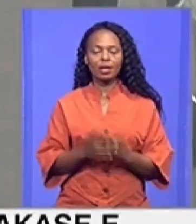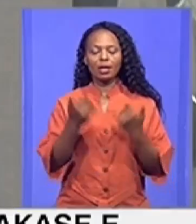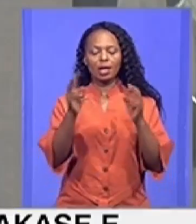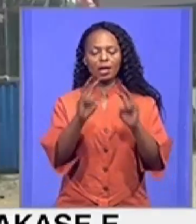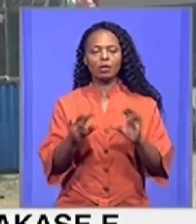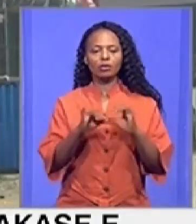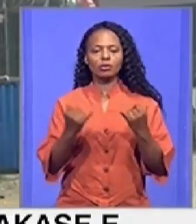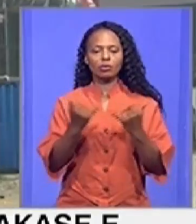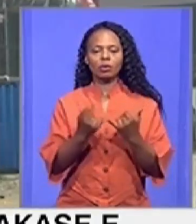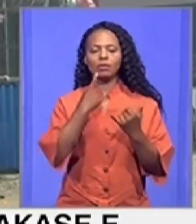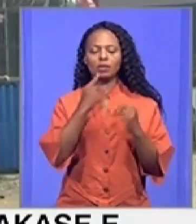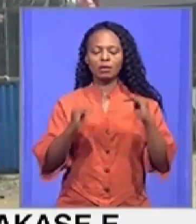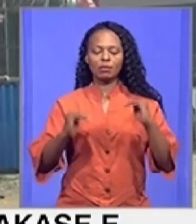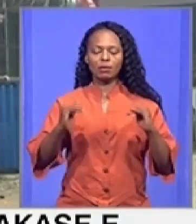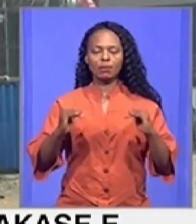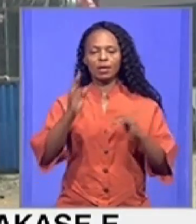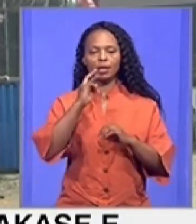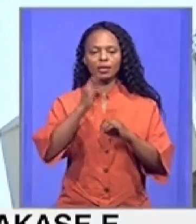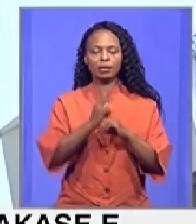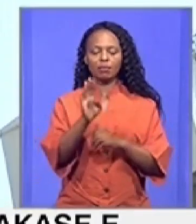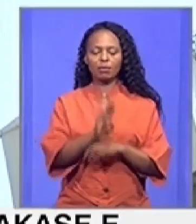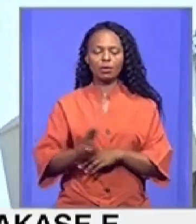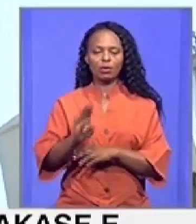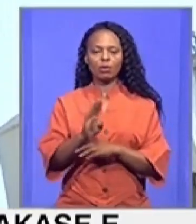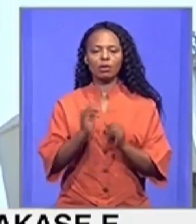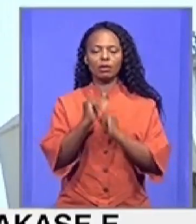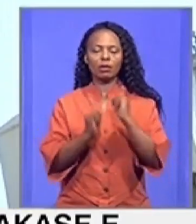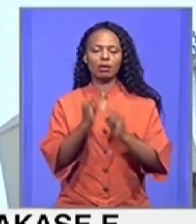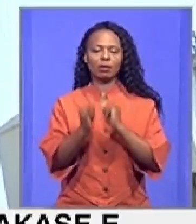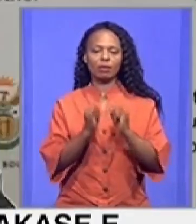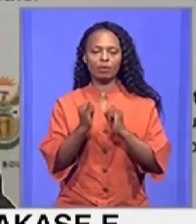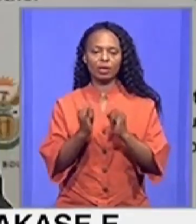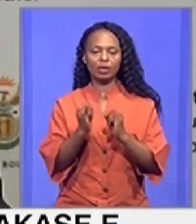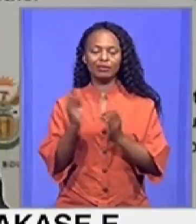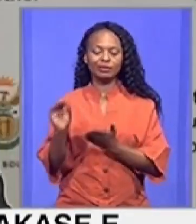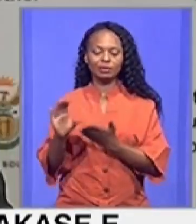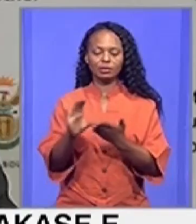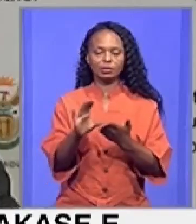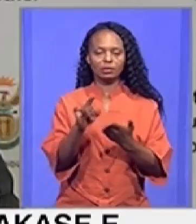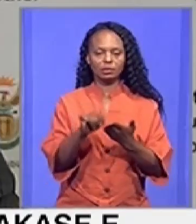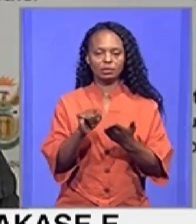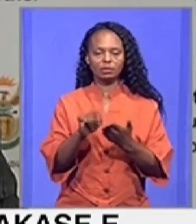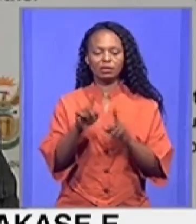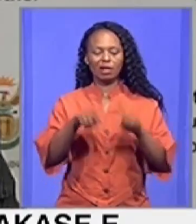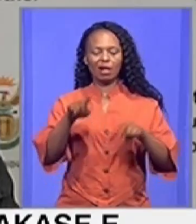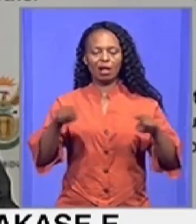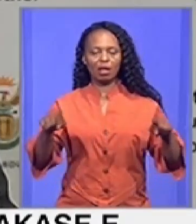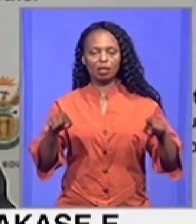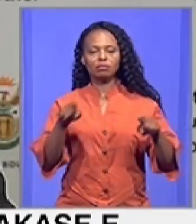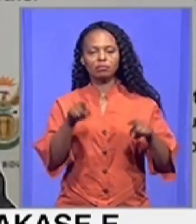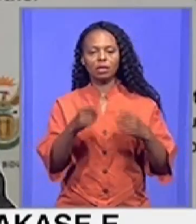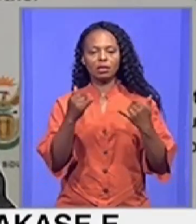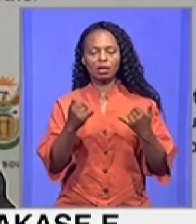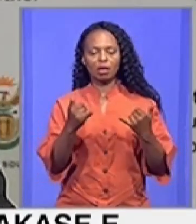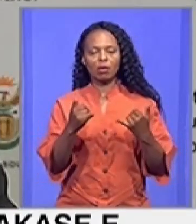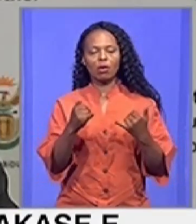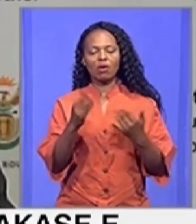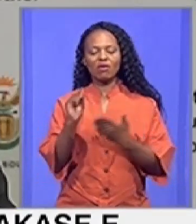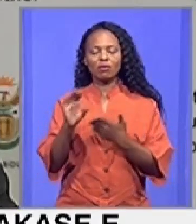monongwaha di lekanyetswa diranta tse dibilione tse 11. We are looking at various financing options to allow us an